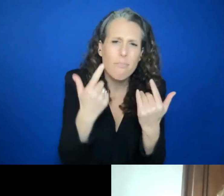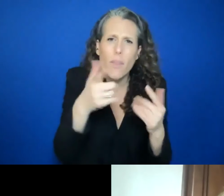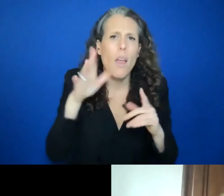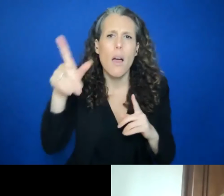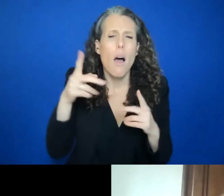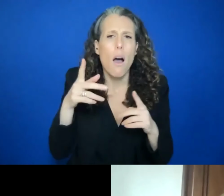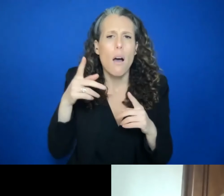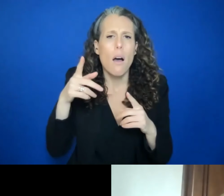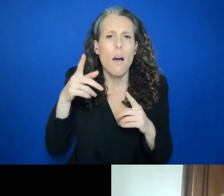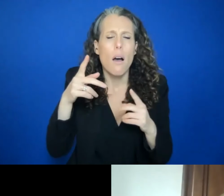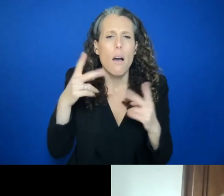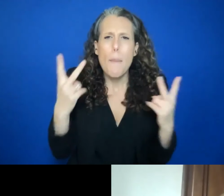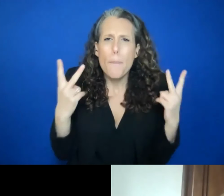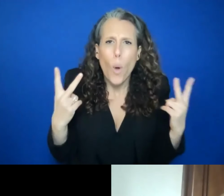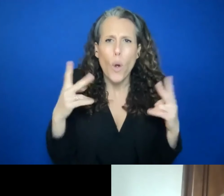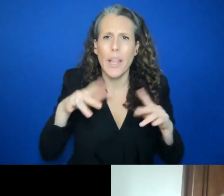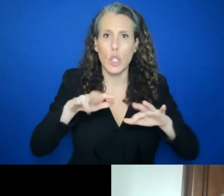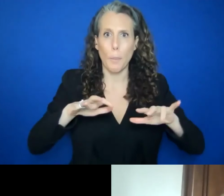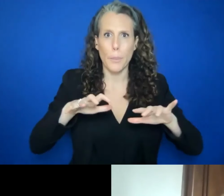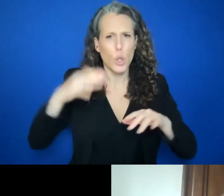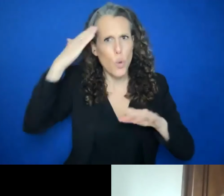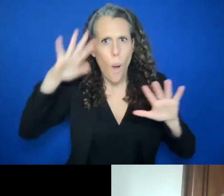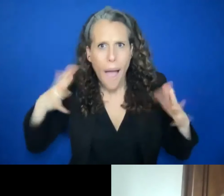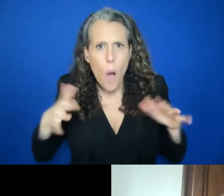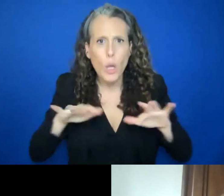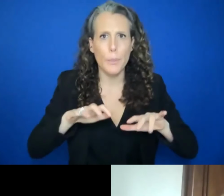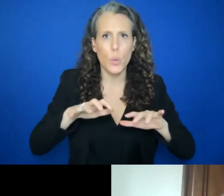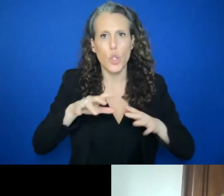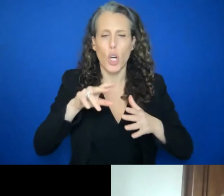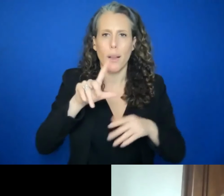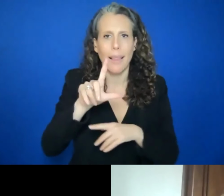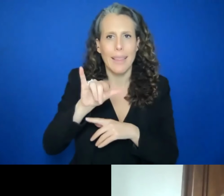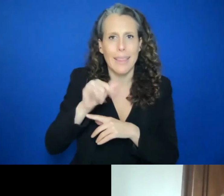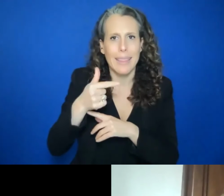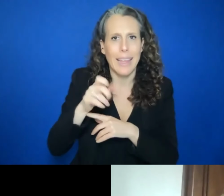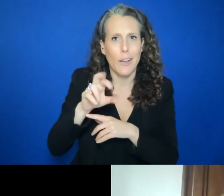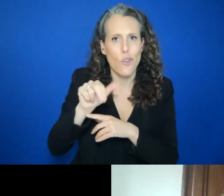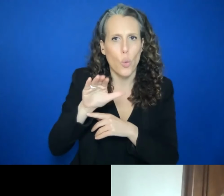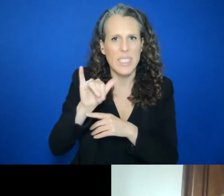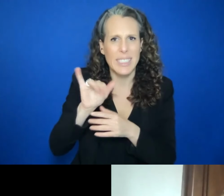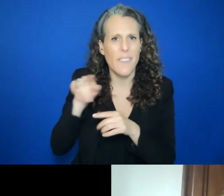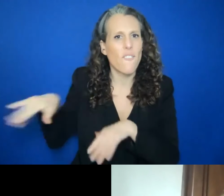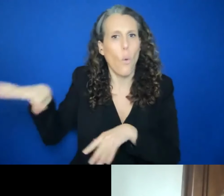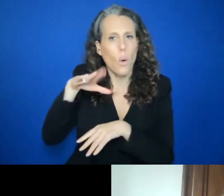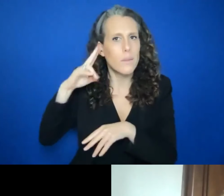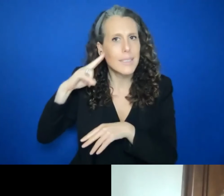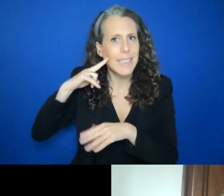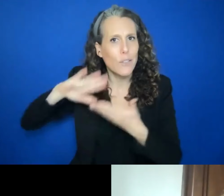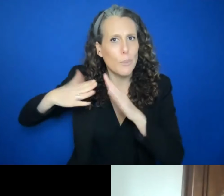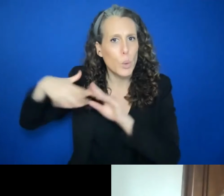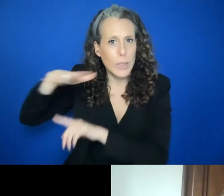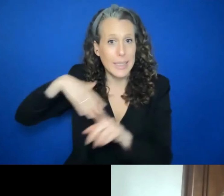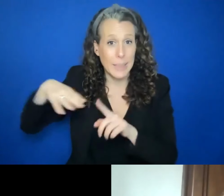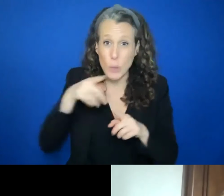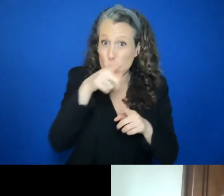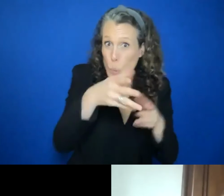having computer skills and computer literacy for members of the deaf community when you talk about technology being such